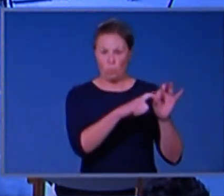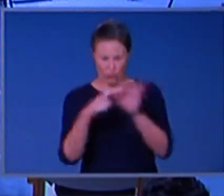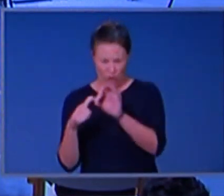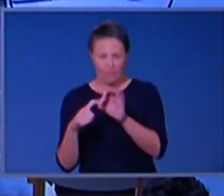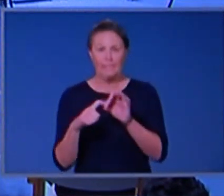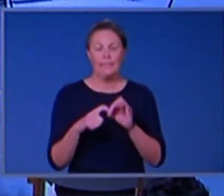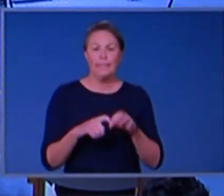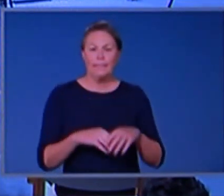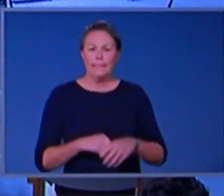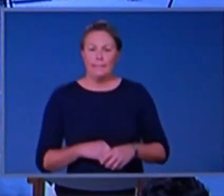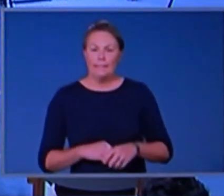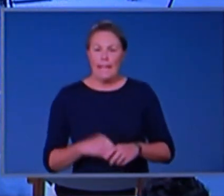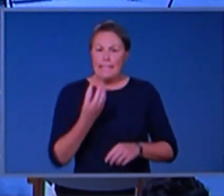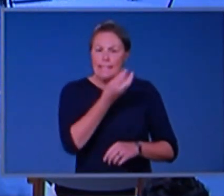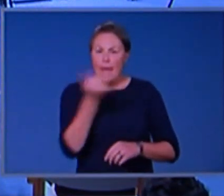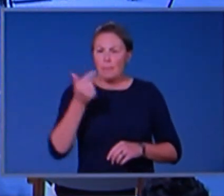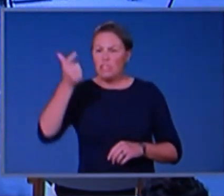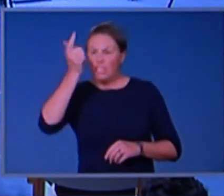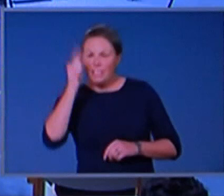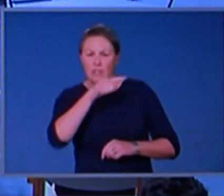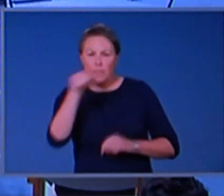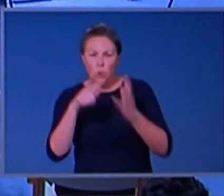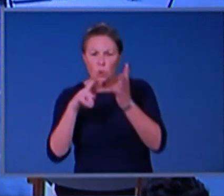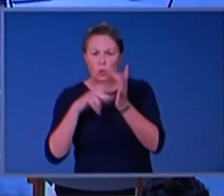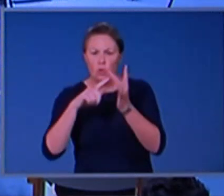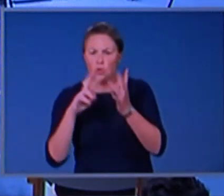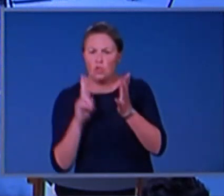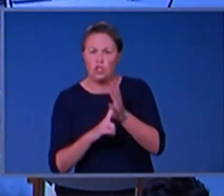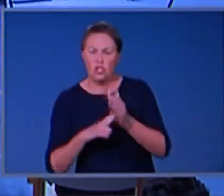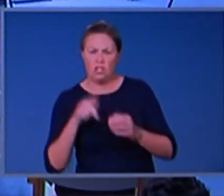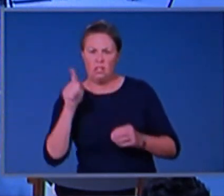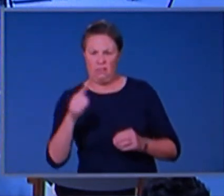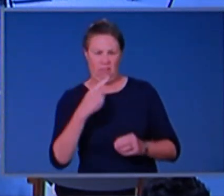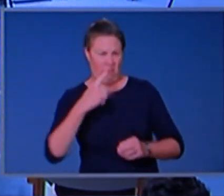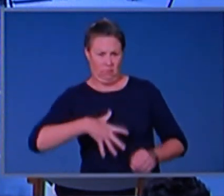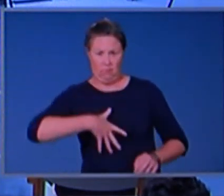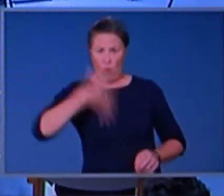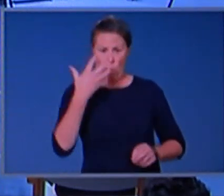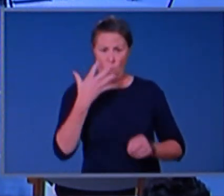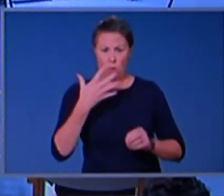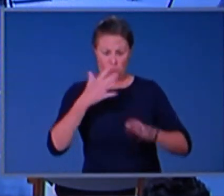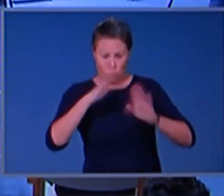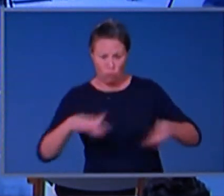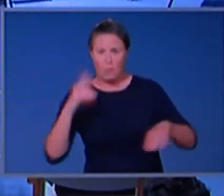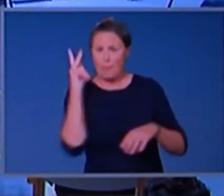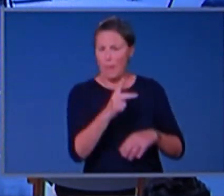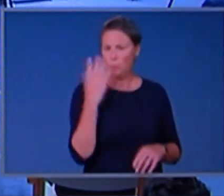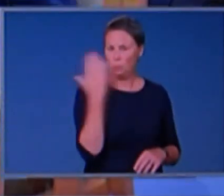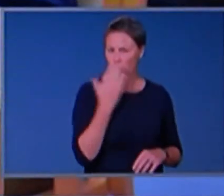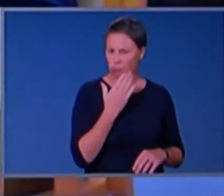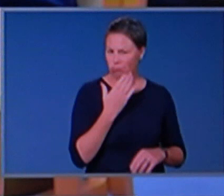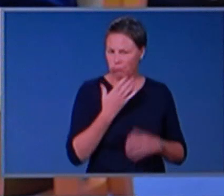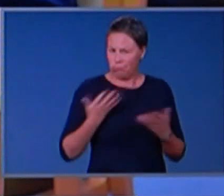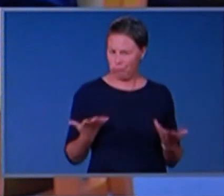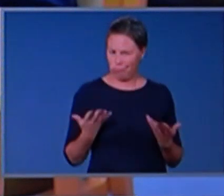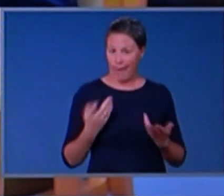that are, I guess, pushing back against the idea of kids going back into classrooms. What's your message to them